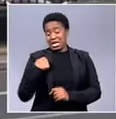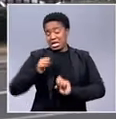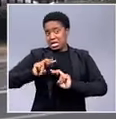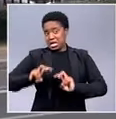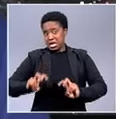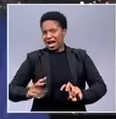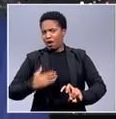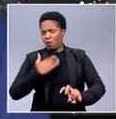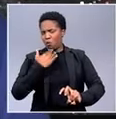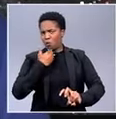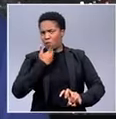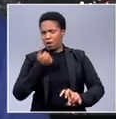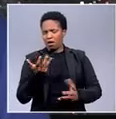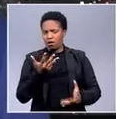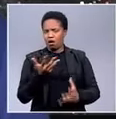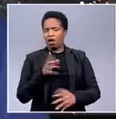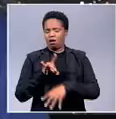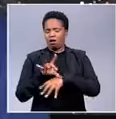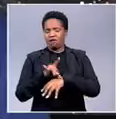and governance at SARS.